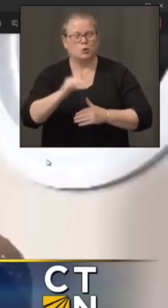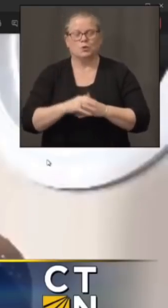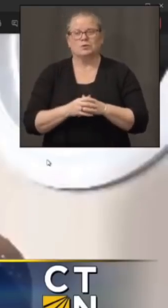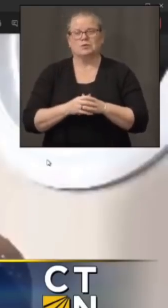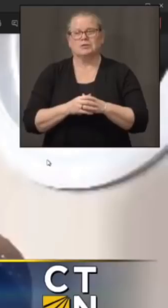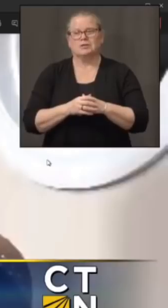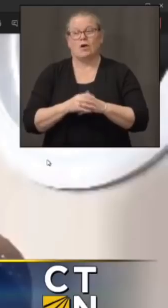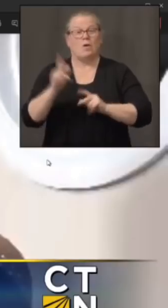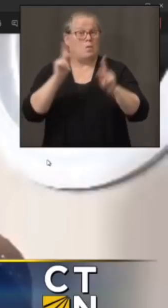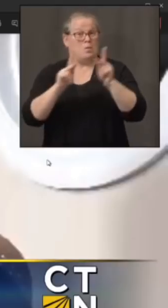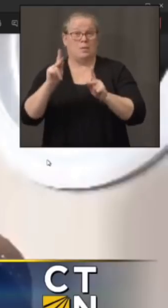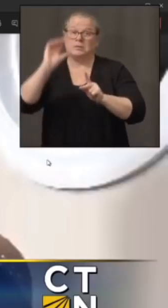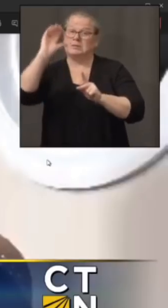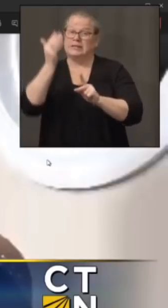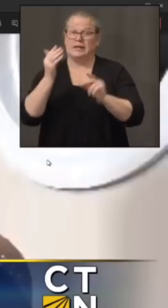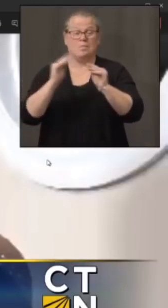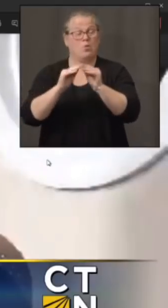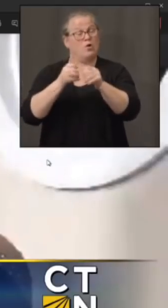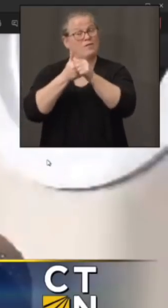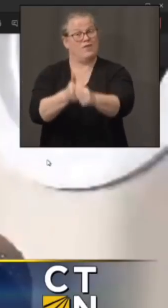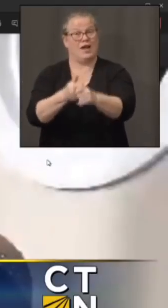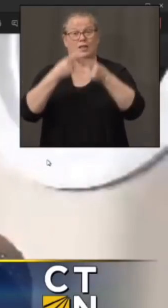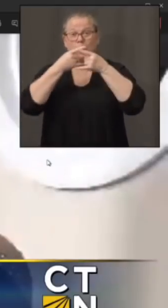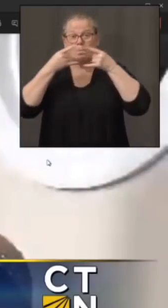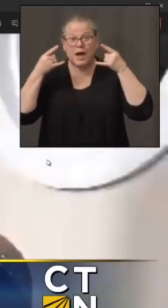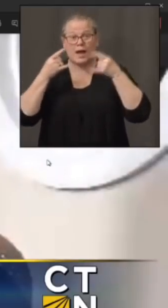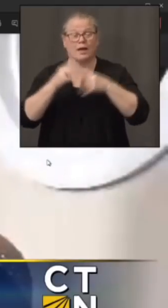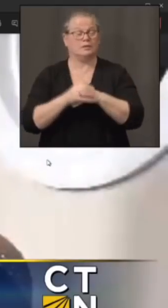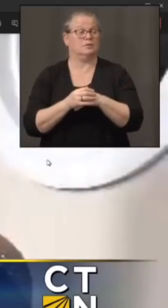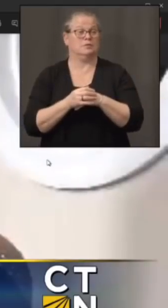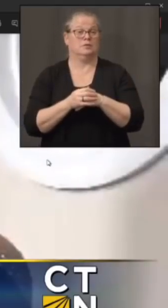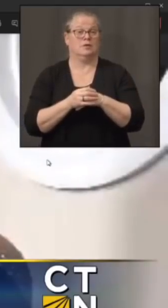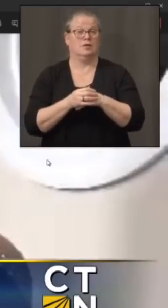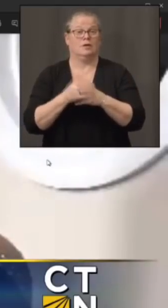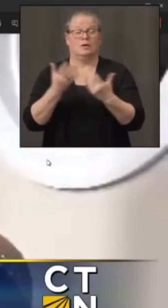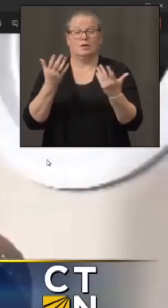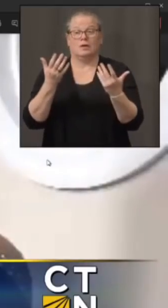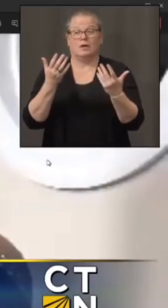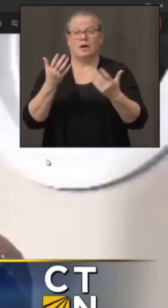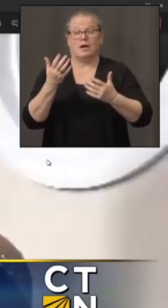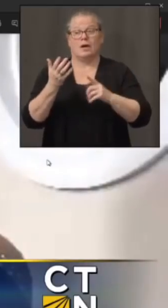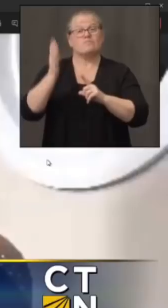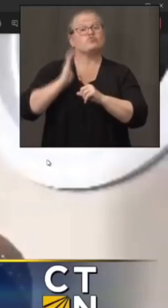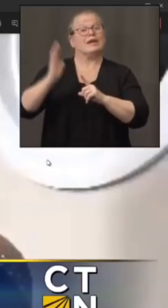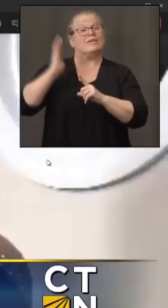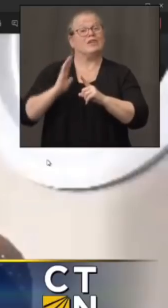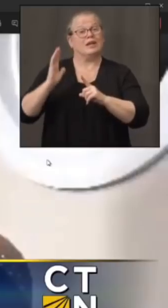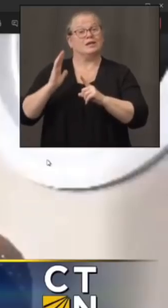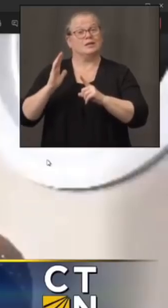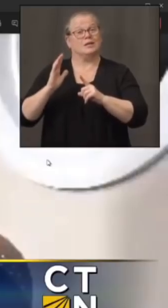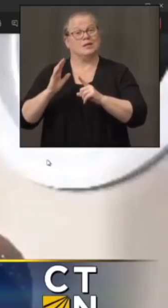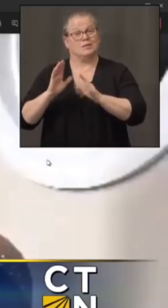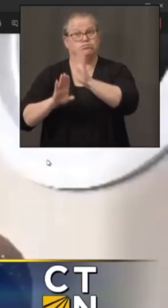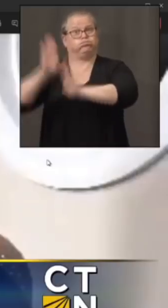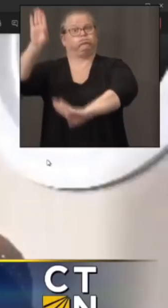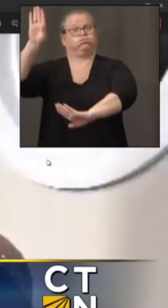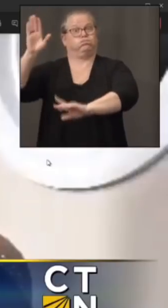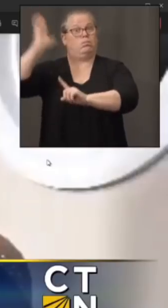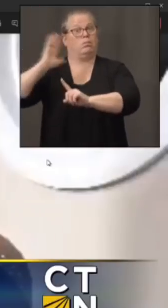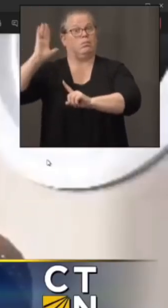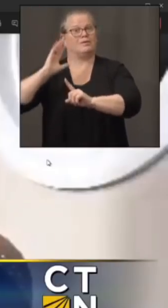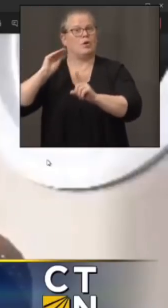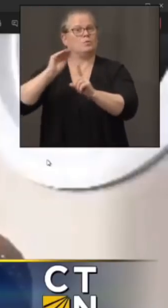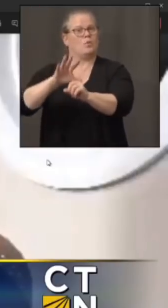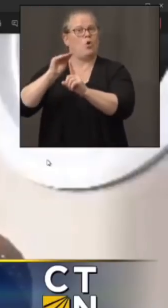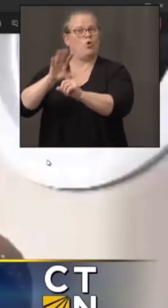things like masks, higher overall exposure from previous epidemic waves, and more